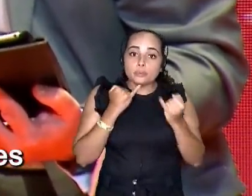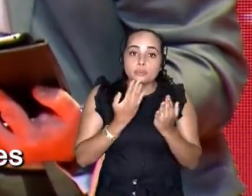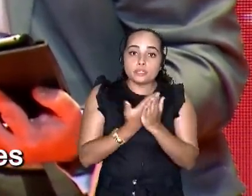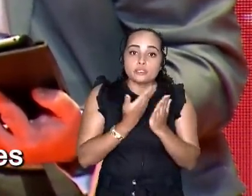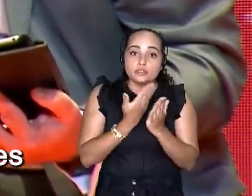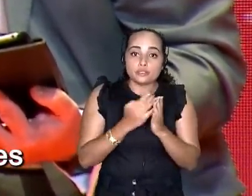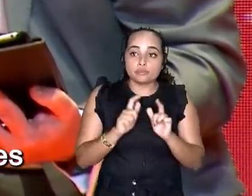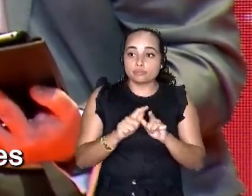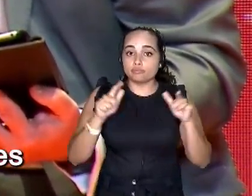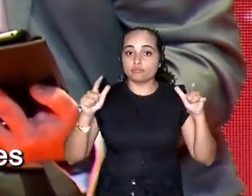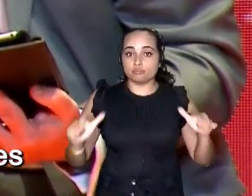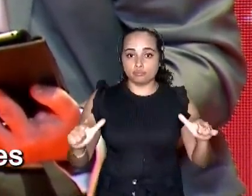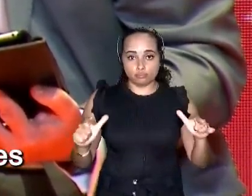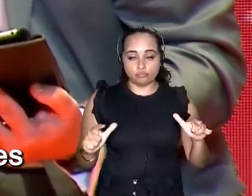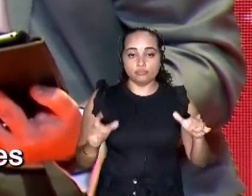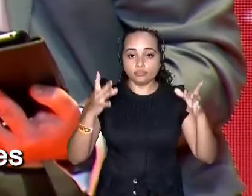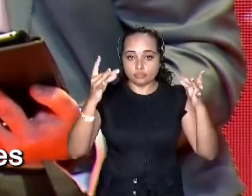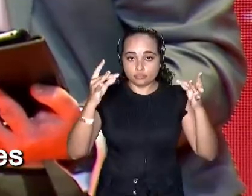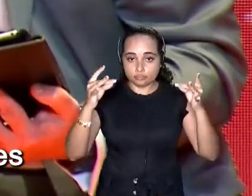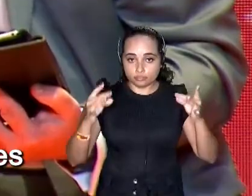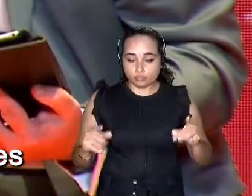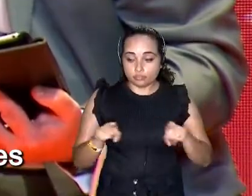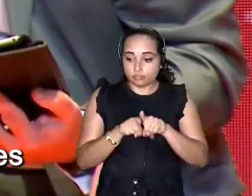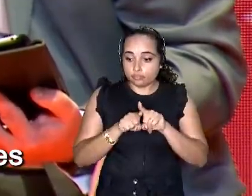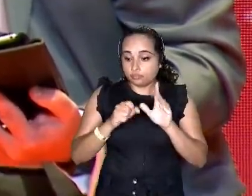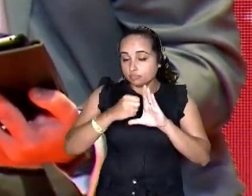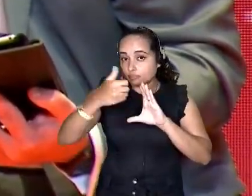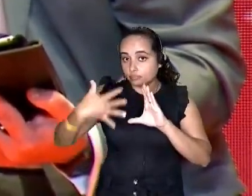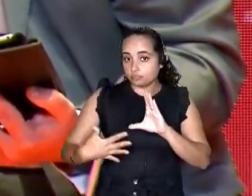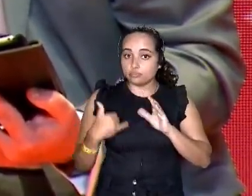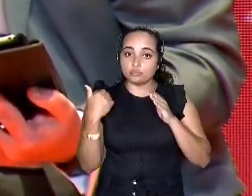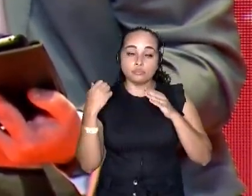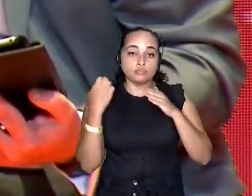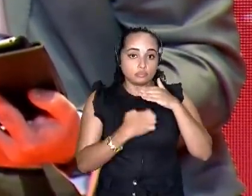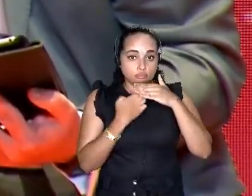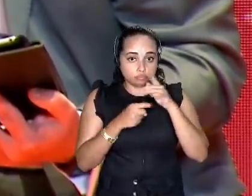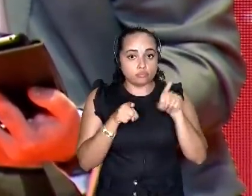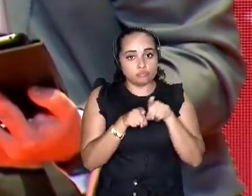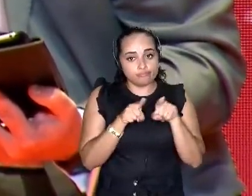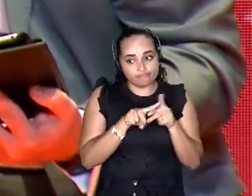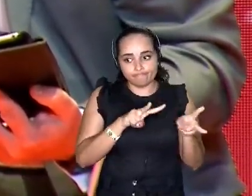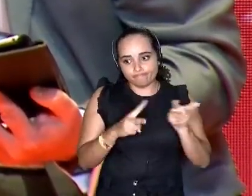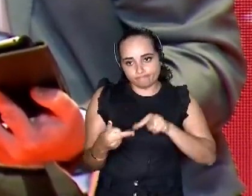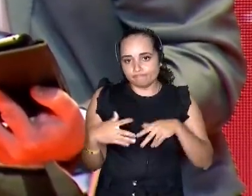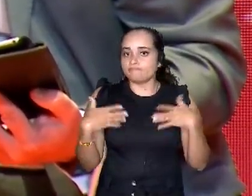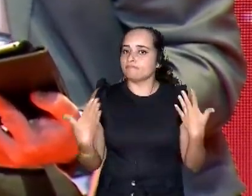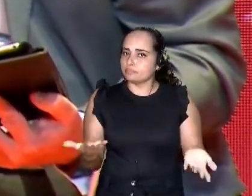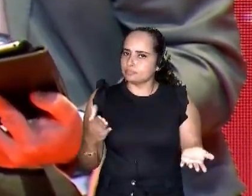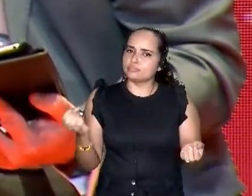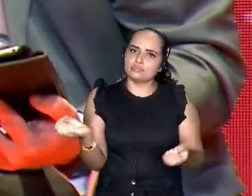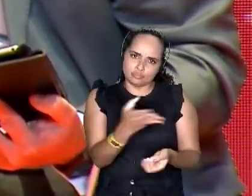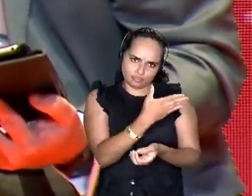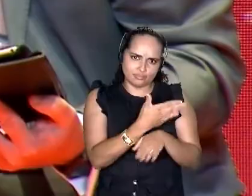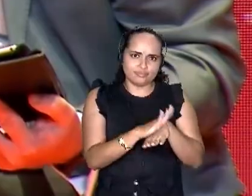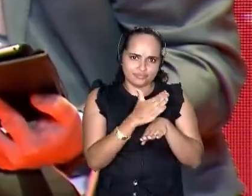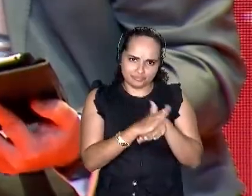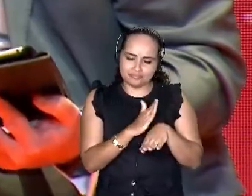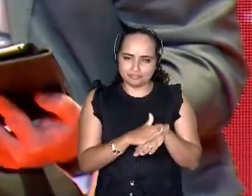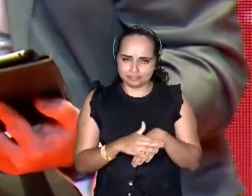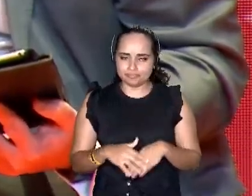mais amplo, né, dos aspectos, das características da empresa e da transação, né? Então, é um novo exercício, João.